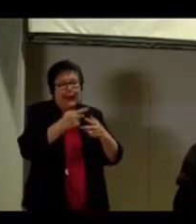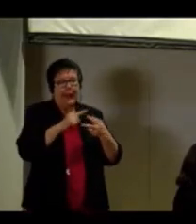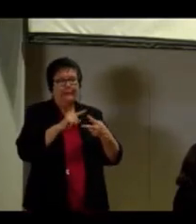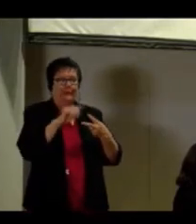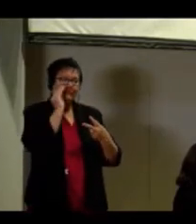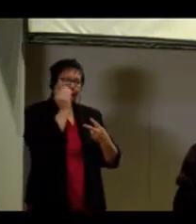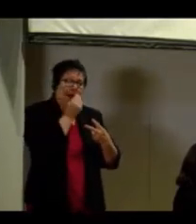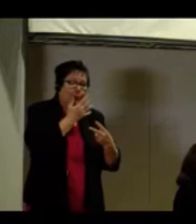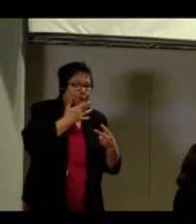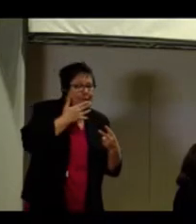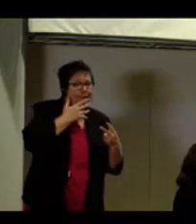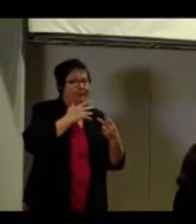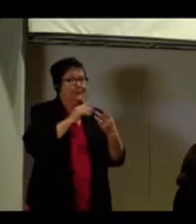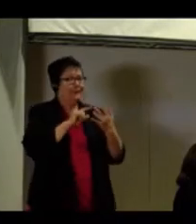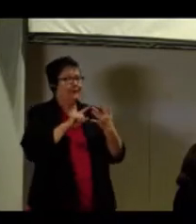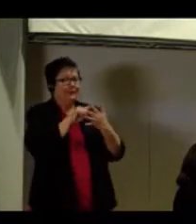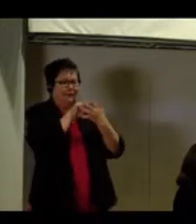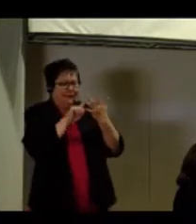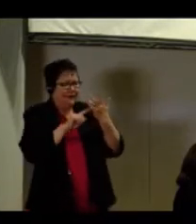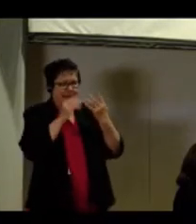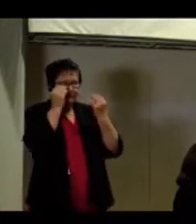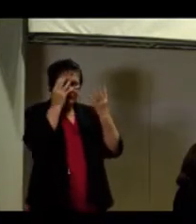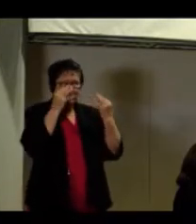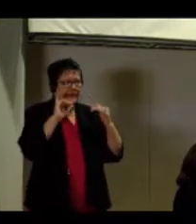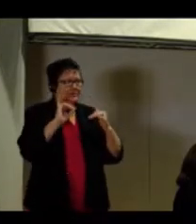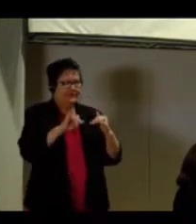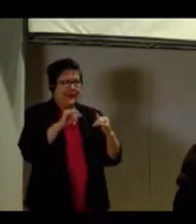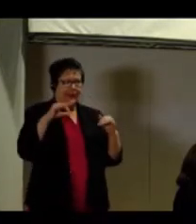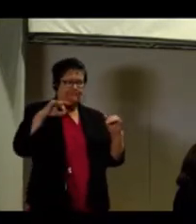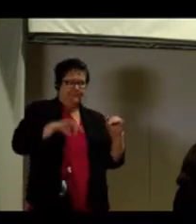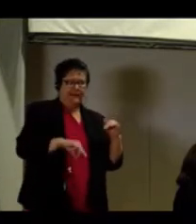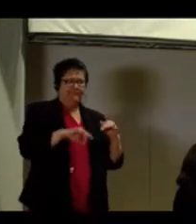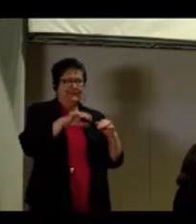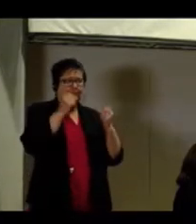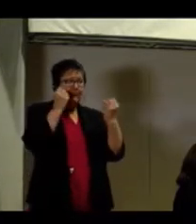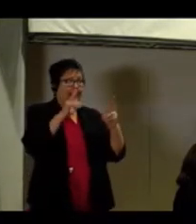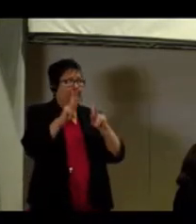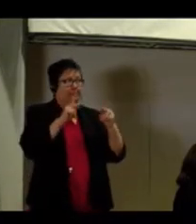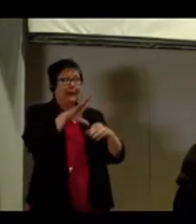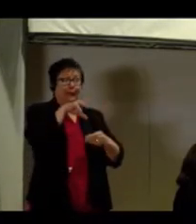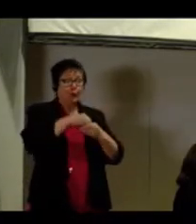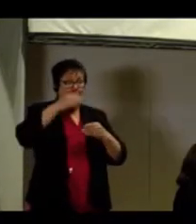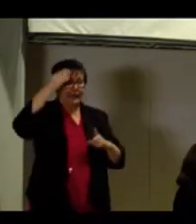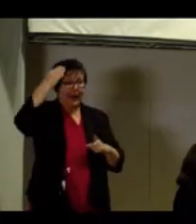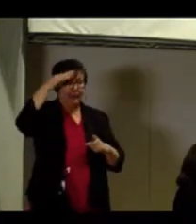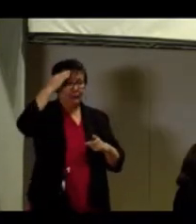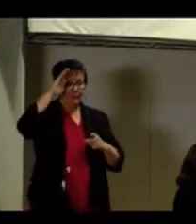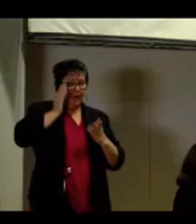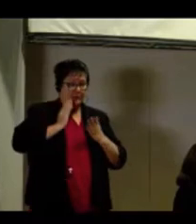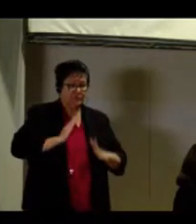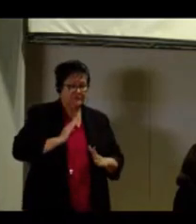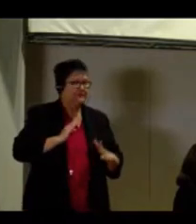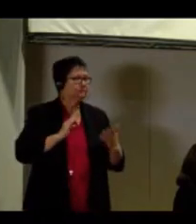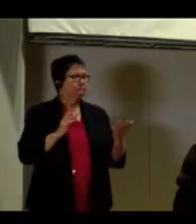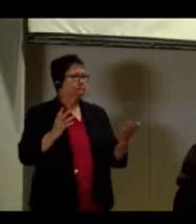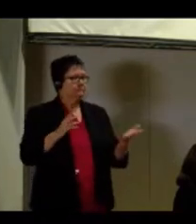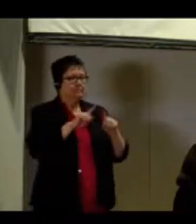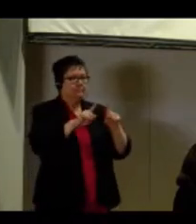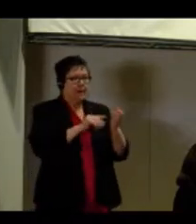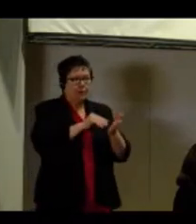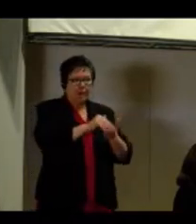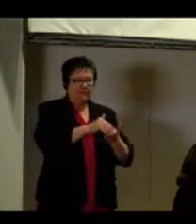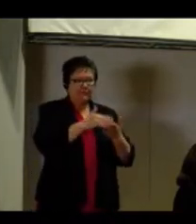all kinds of information that can be useful to all sorts of folks, including anthropologists. And yet, oftentimes, in